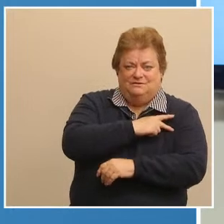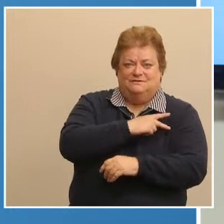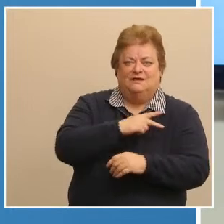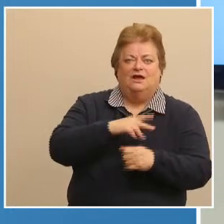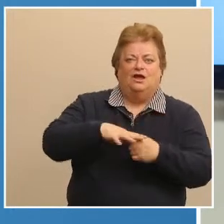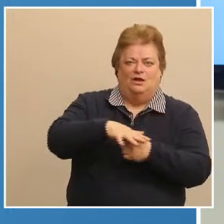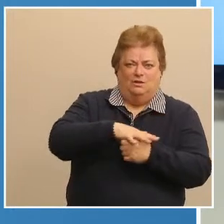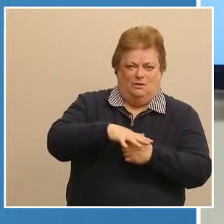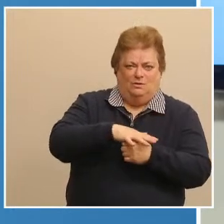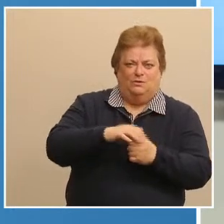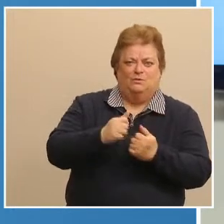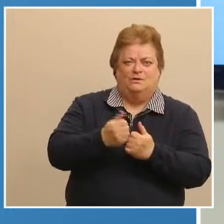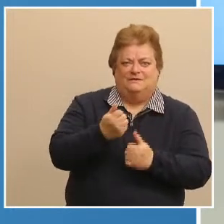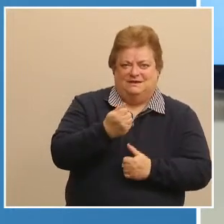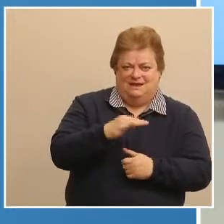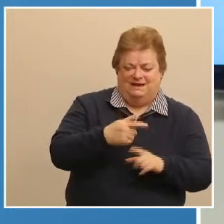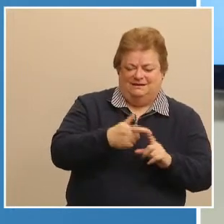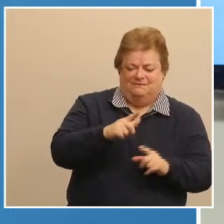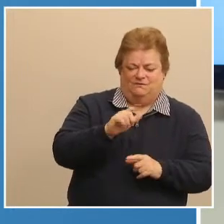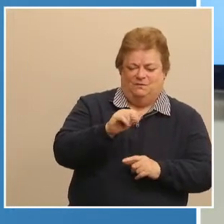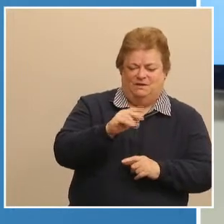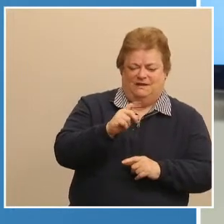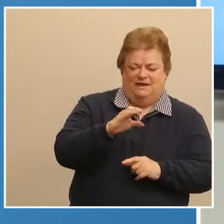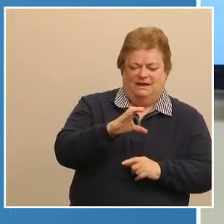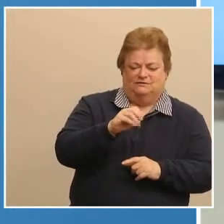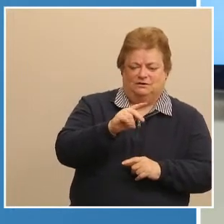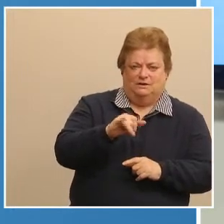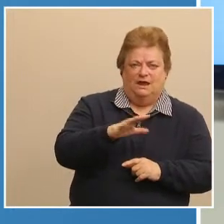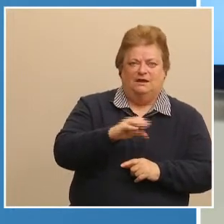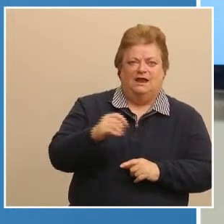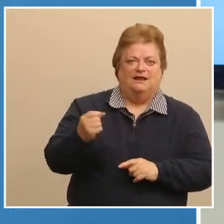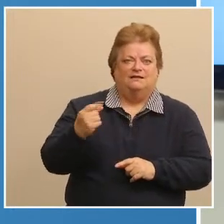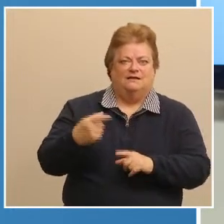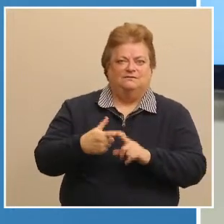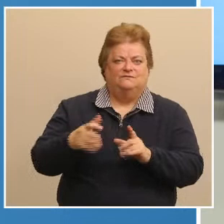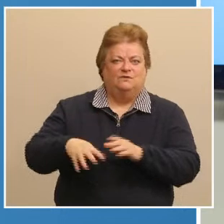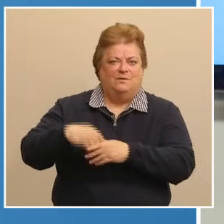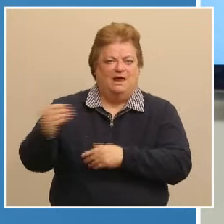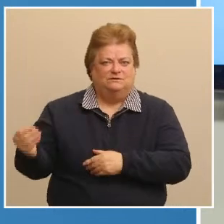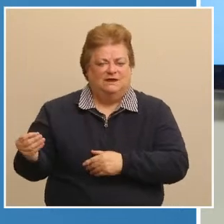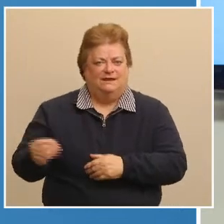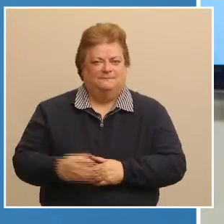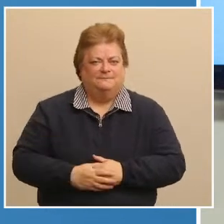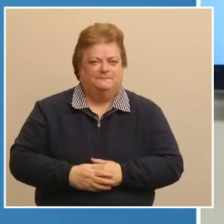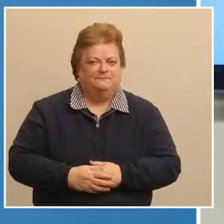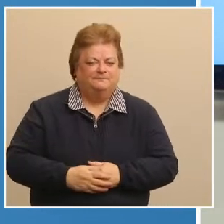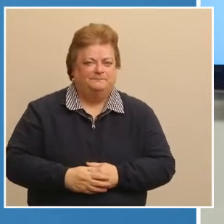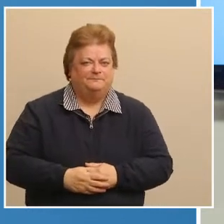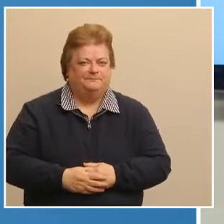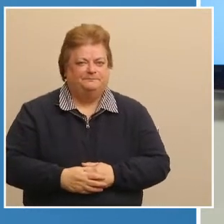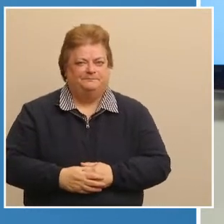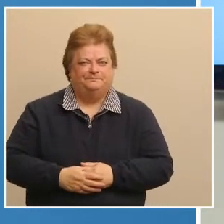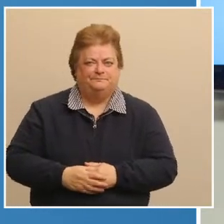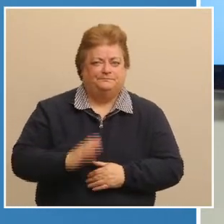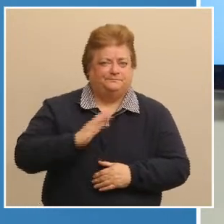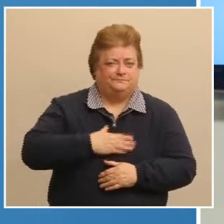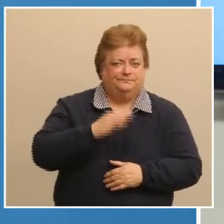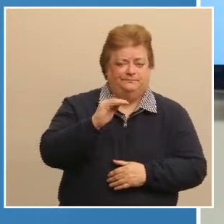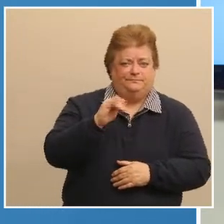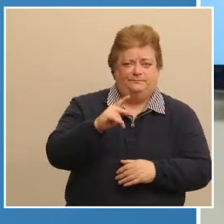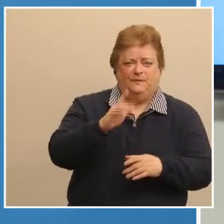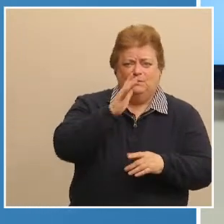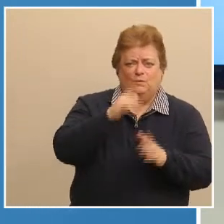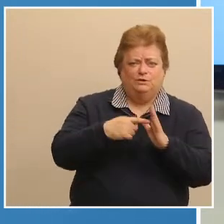hospitalized locally, with 19 from Lancaster County and 11 from other community. Our map